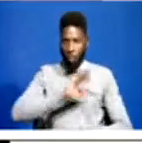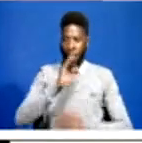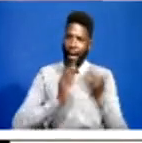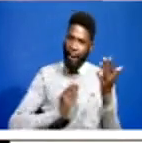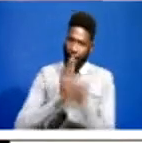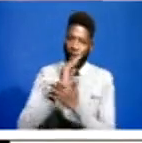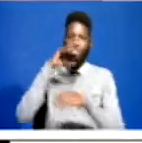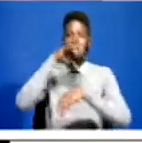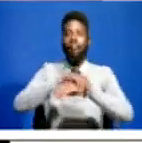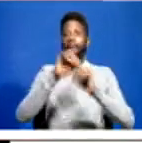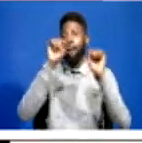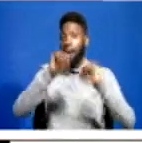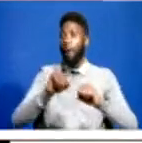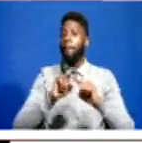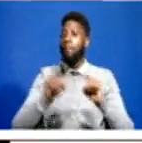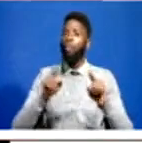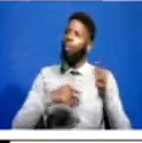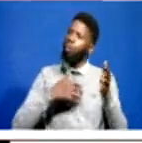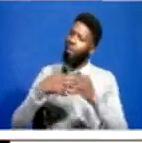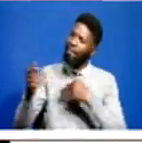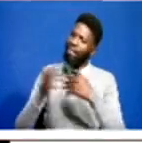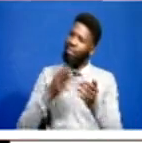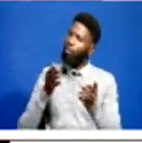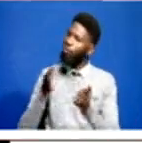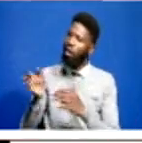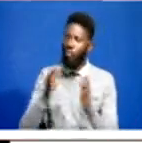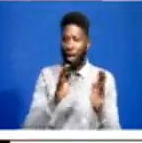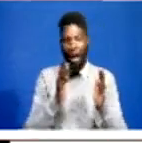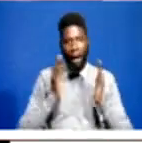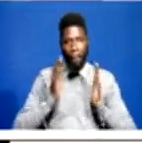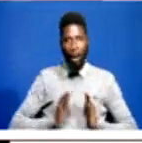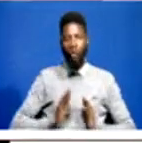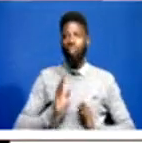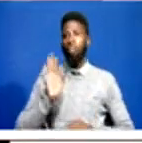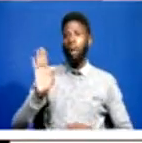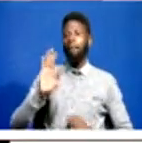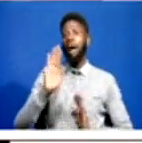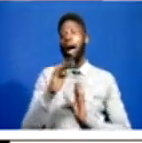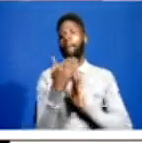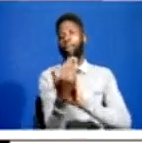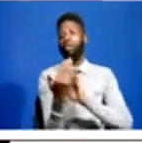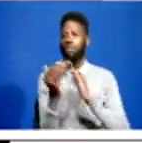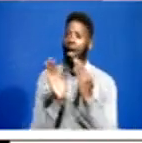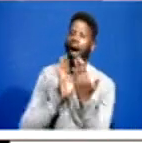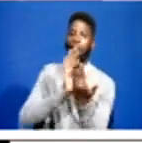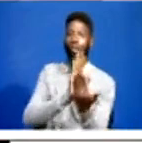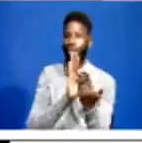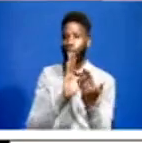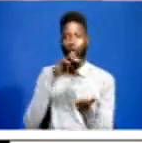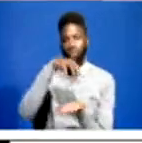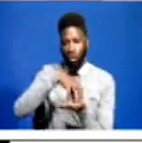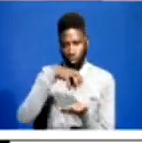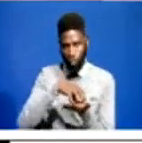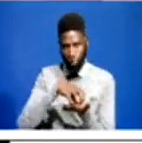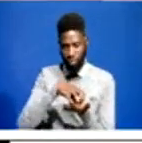However, whichever way one approaches the matter, a robust, independent, and effective